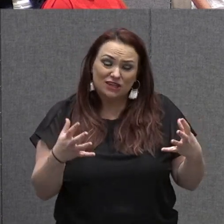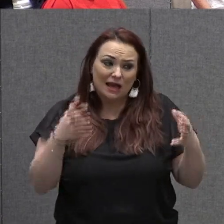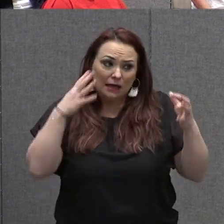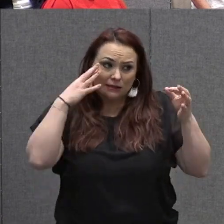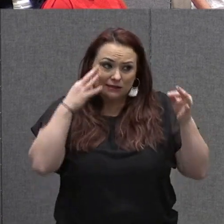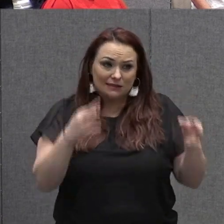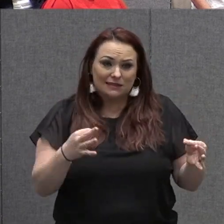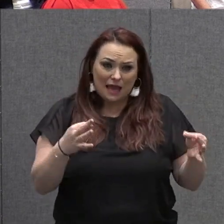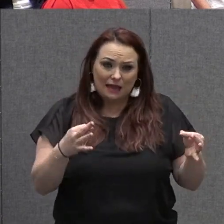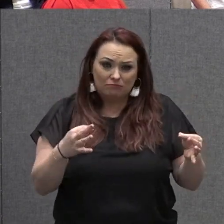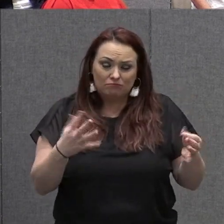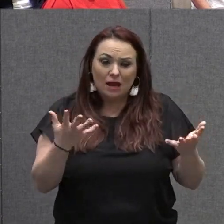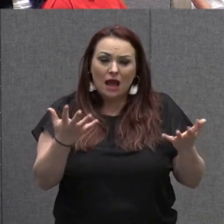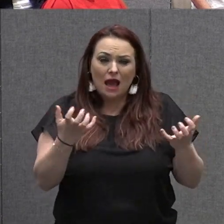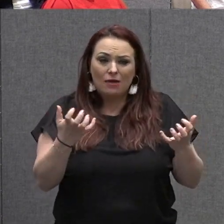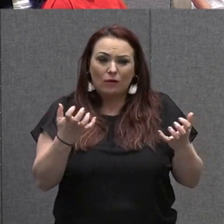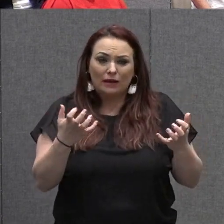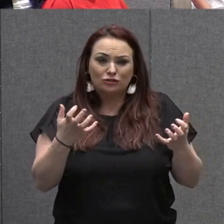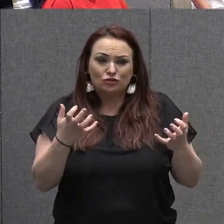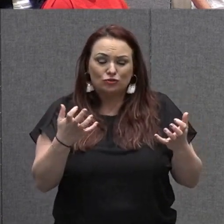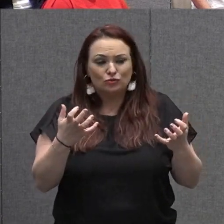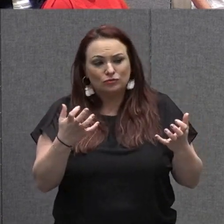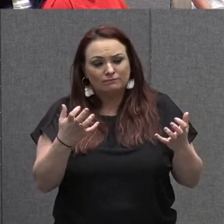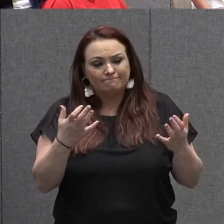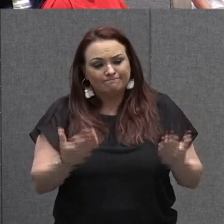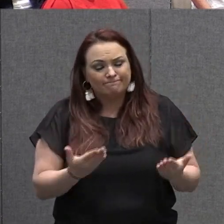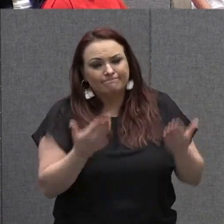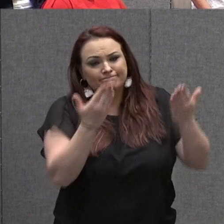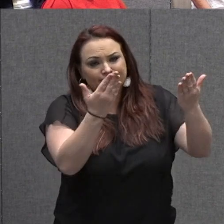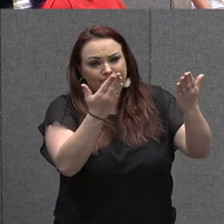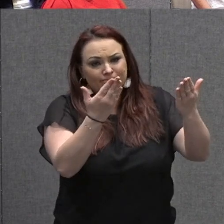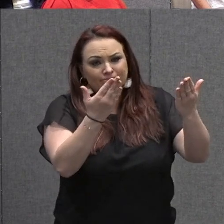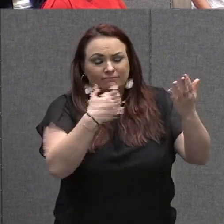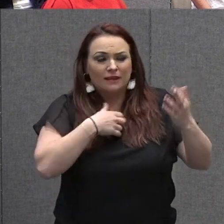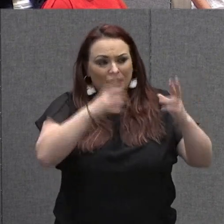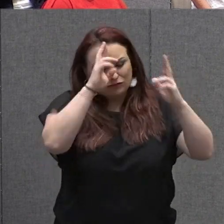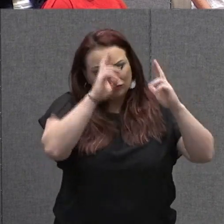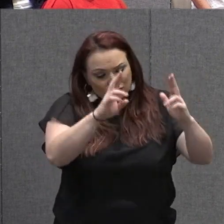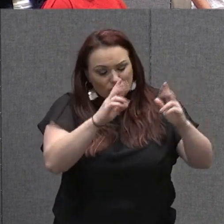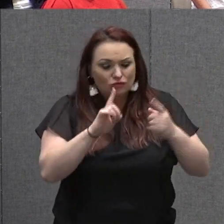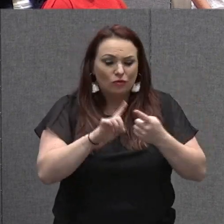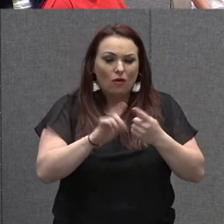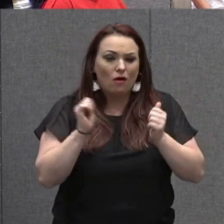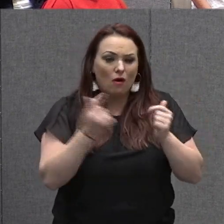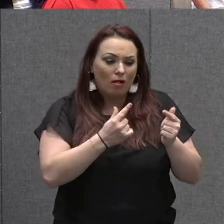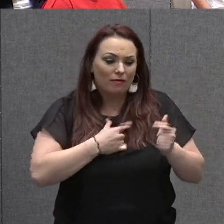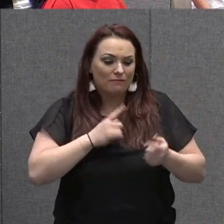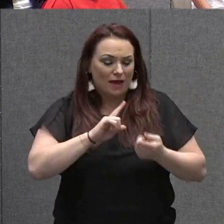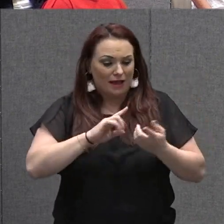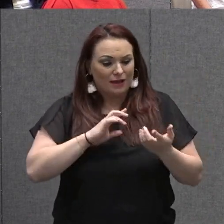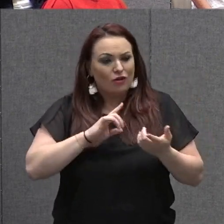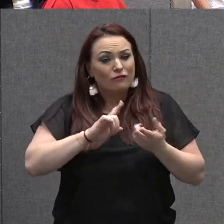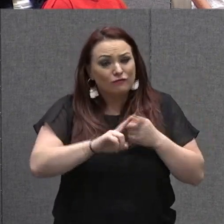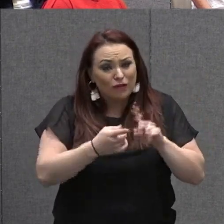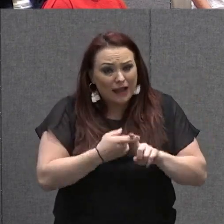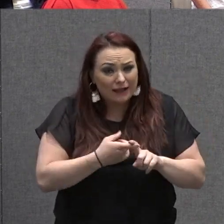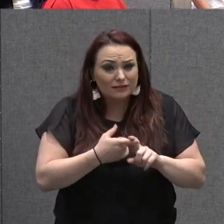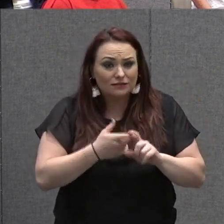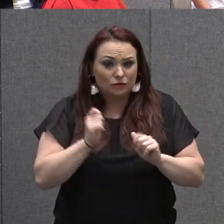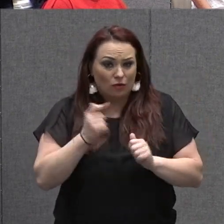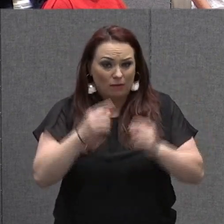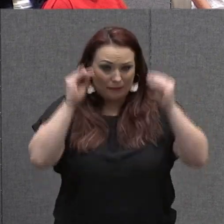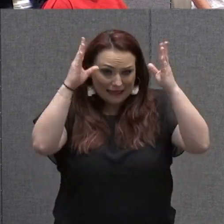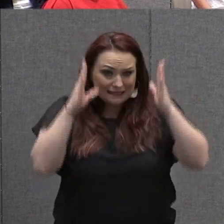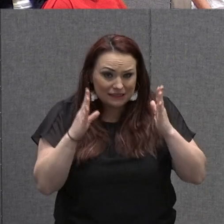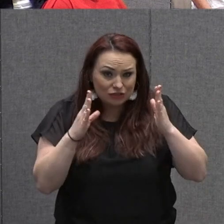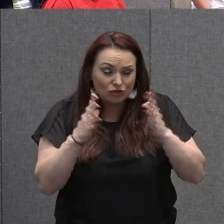of want to dedicate my drum circle right now to all of my friends and to all of my teachers. And so this is going to be a lot